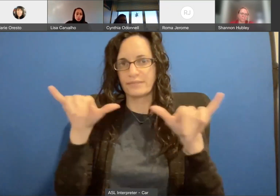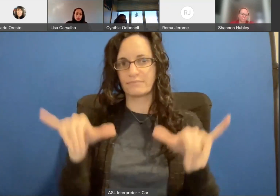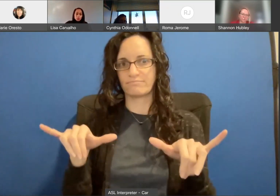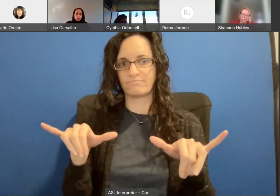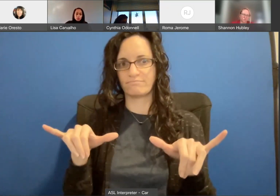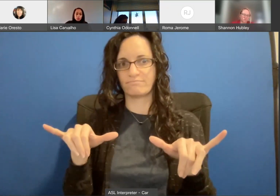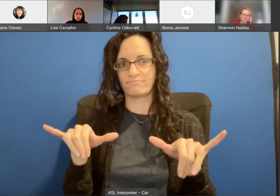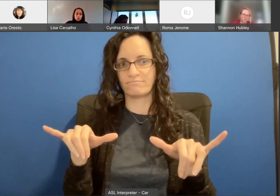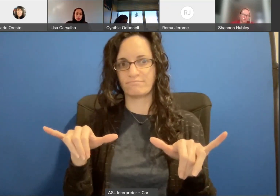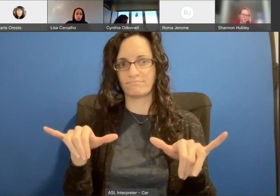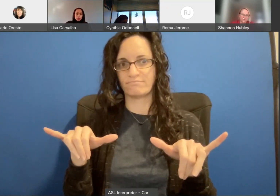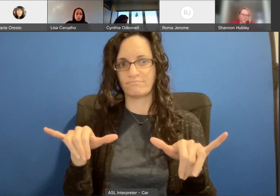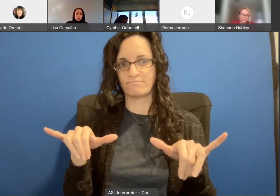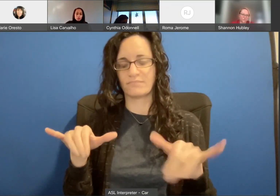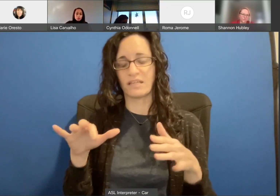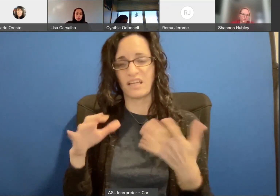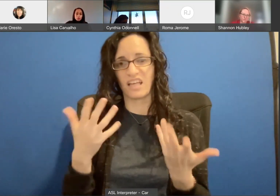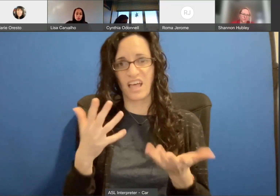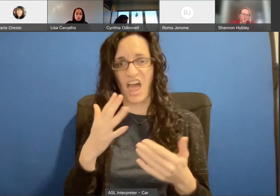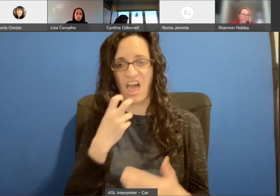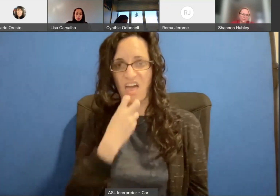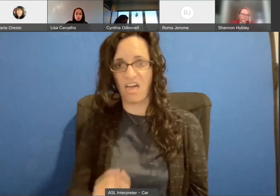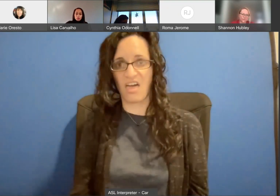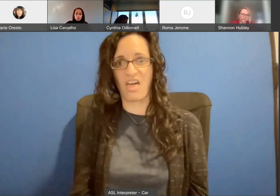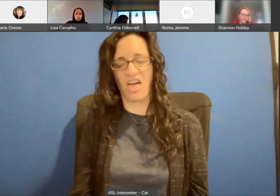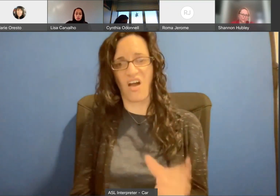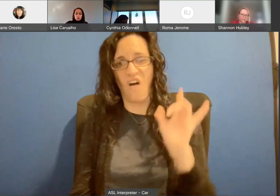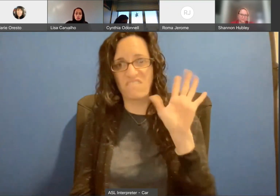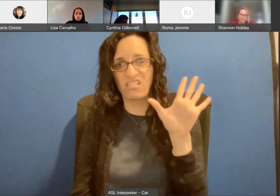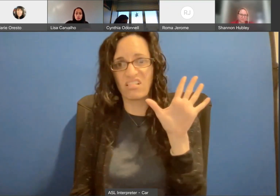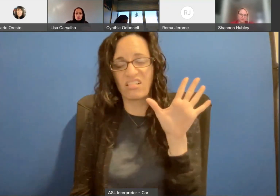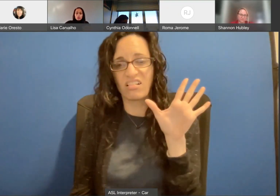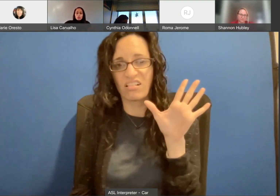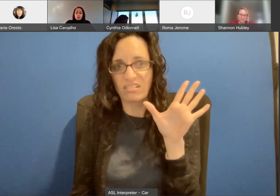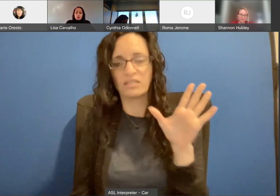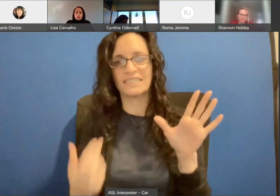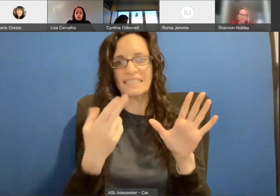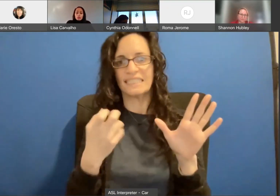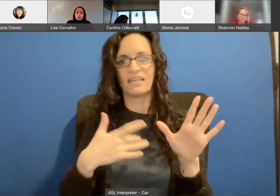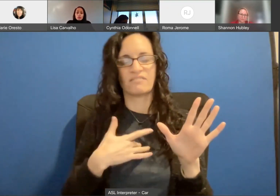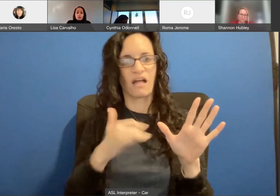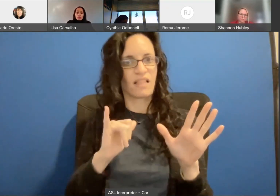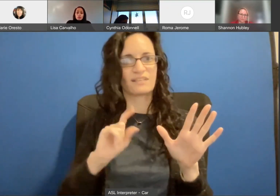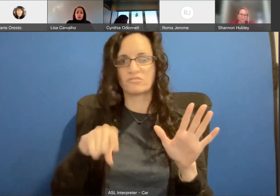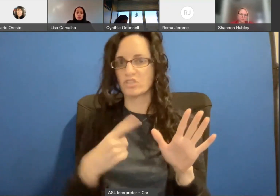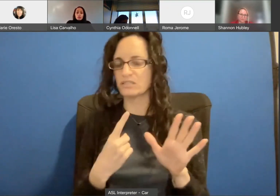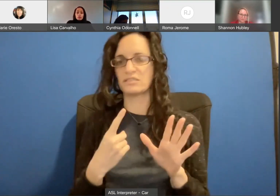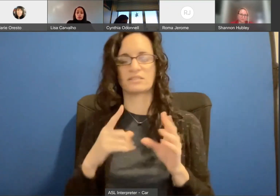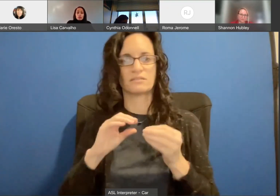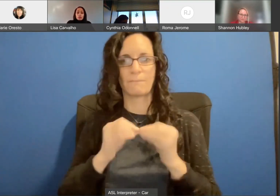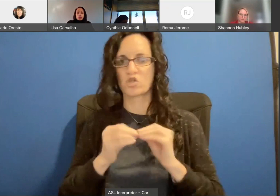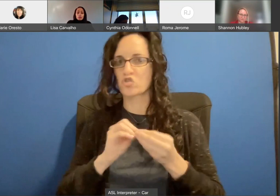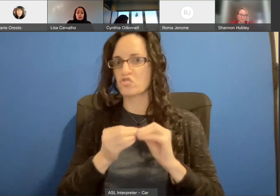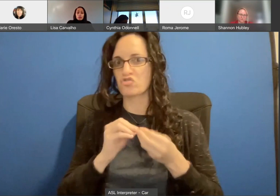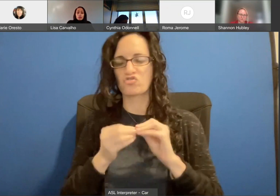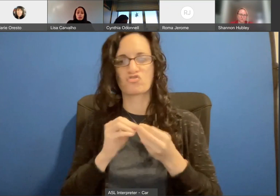Really jaw-droppingly horrific. And that he just felt like another number. Next patient, that doctors